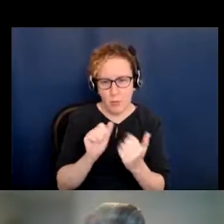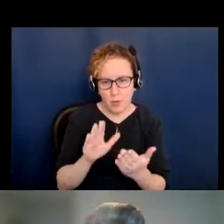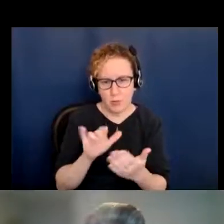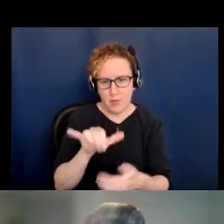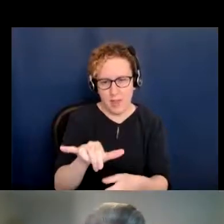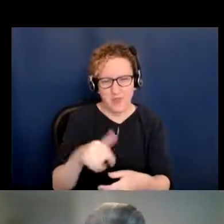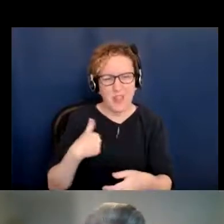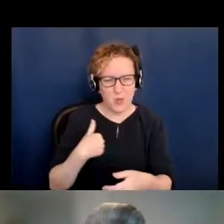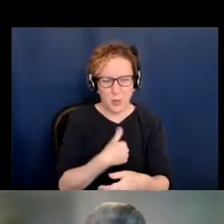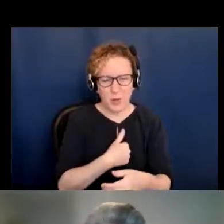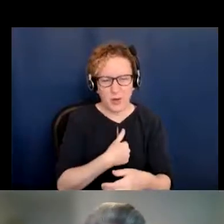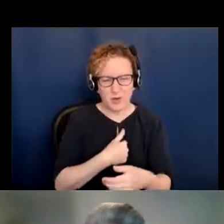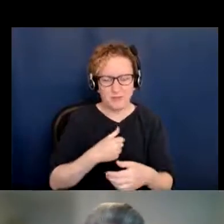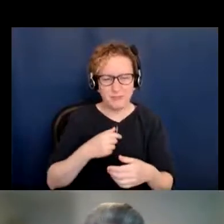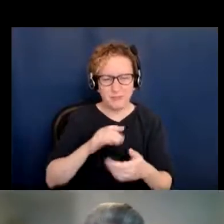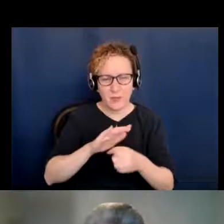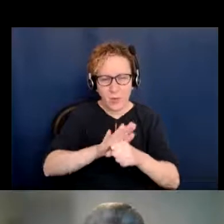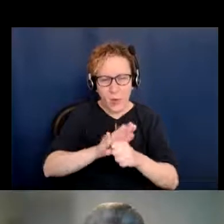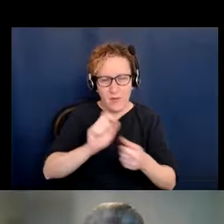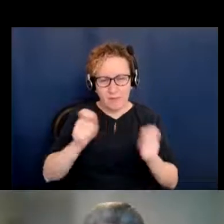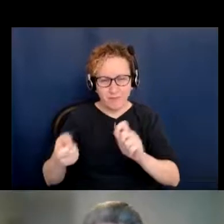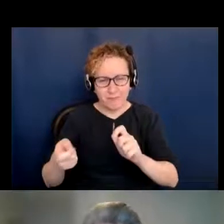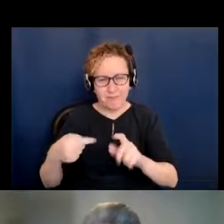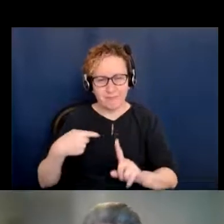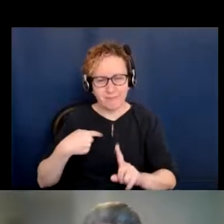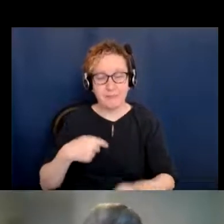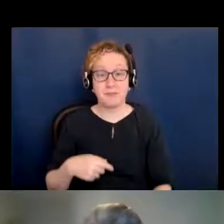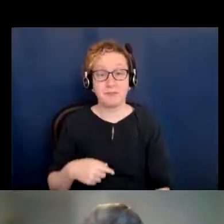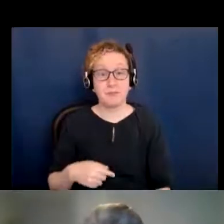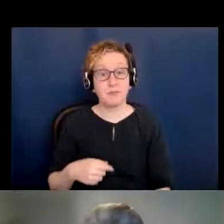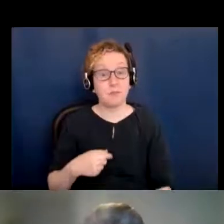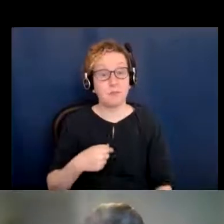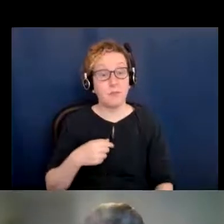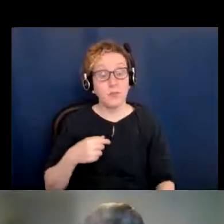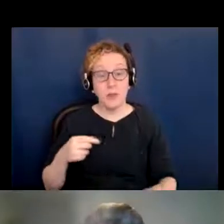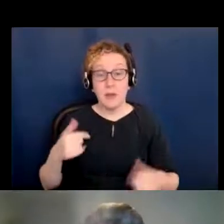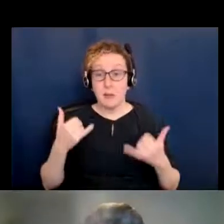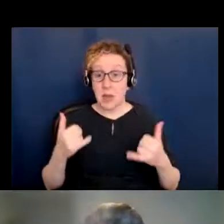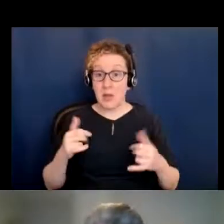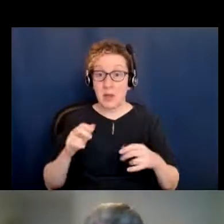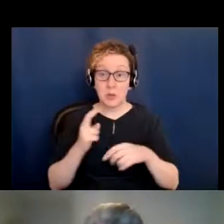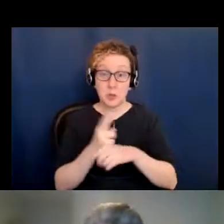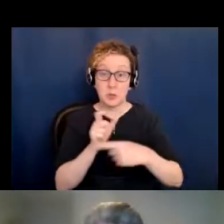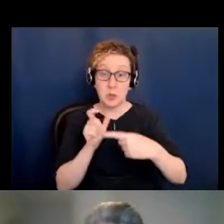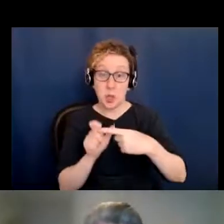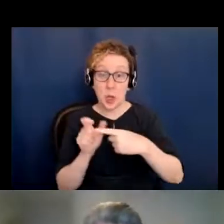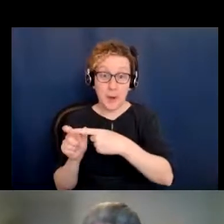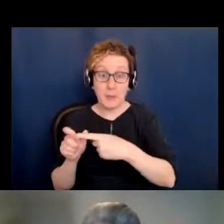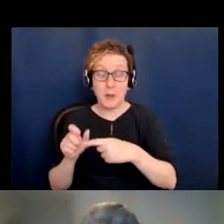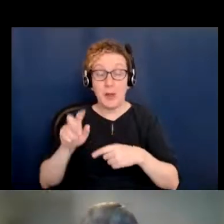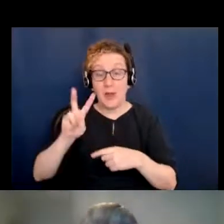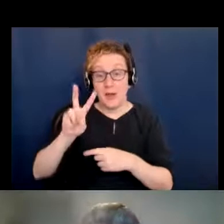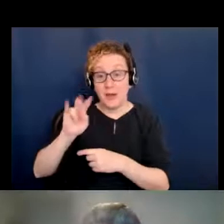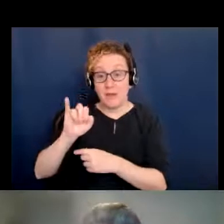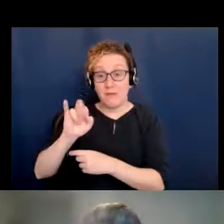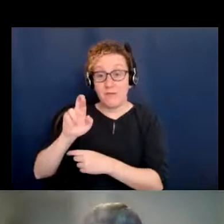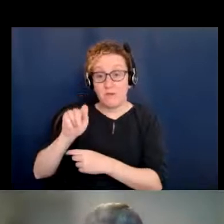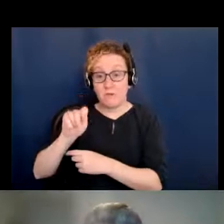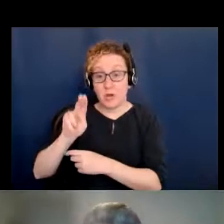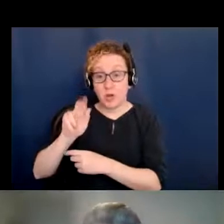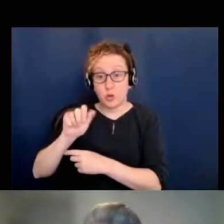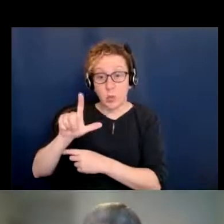And so when I say virtual advising, what I mean is kind of all the touch points that we